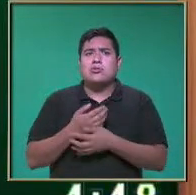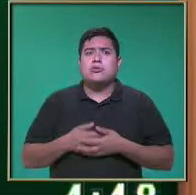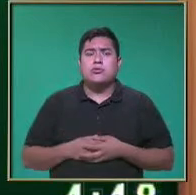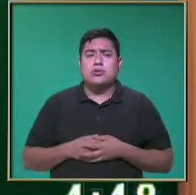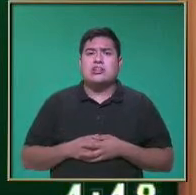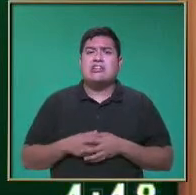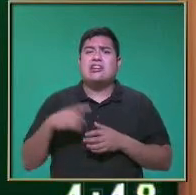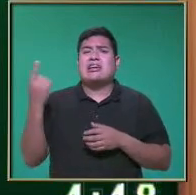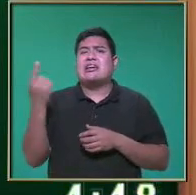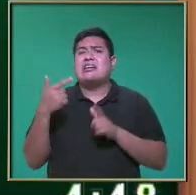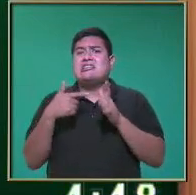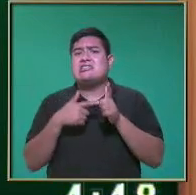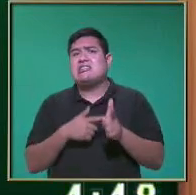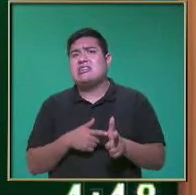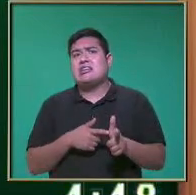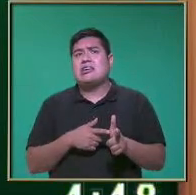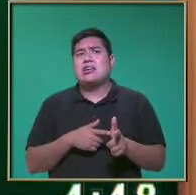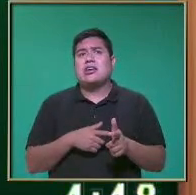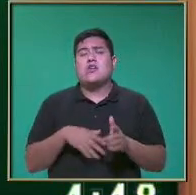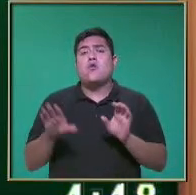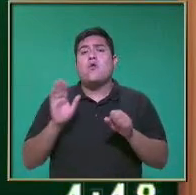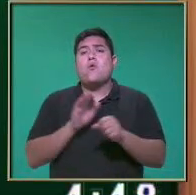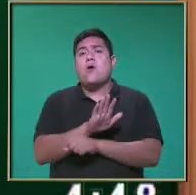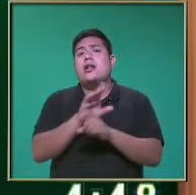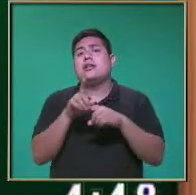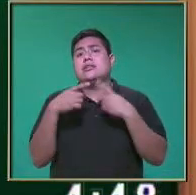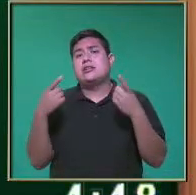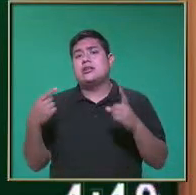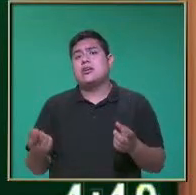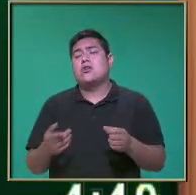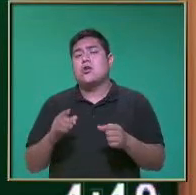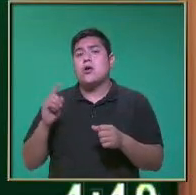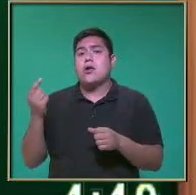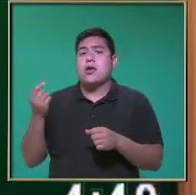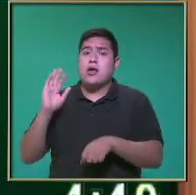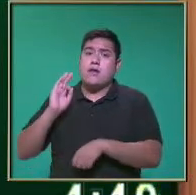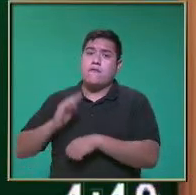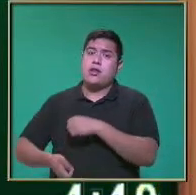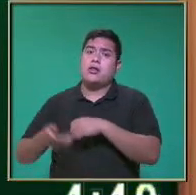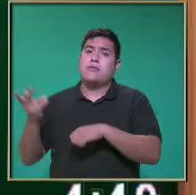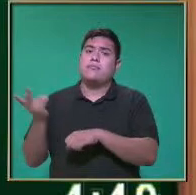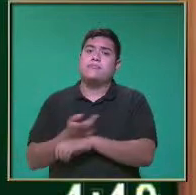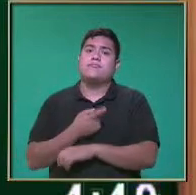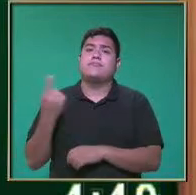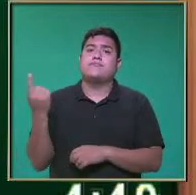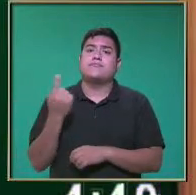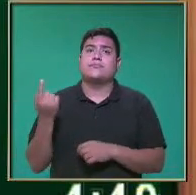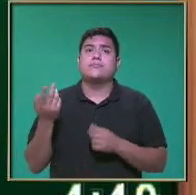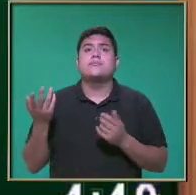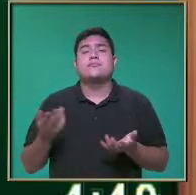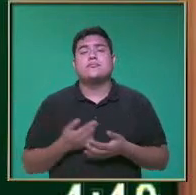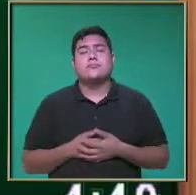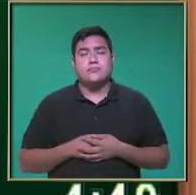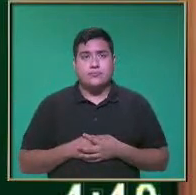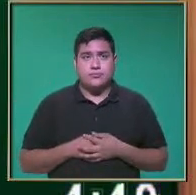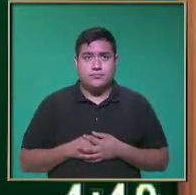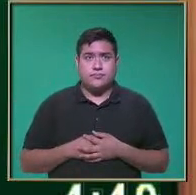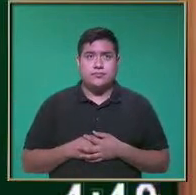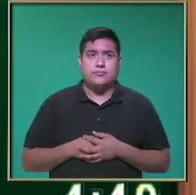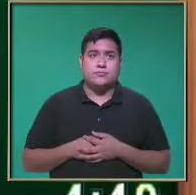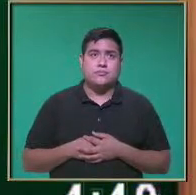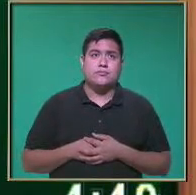next, what happens in the middle, and what happens at the end. ¿Qué pasa al inicio? ¿Qué pasa después? ¿Qué pasa en el desarrollo? ¿Qué pasa al